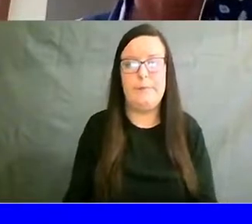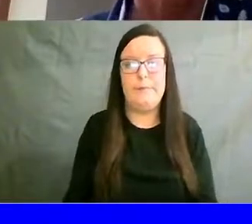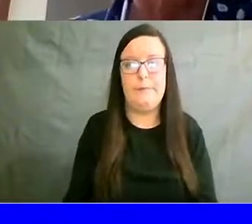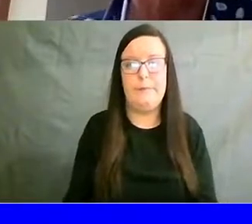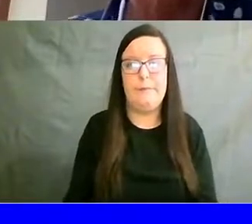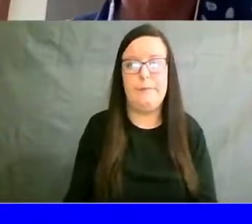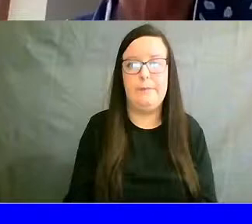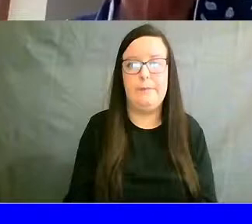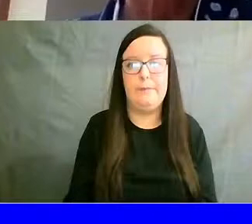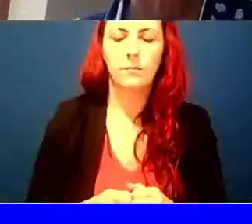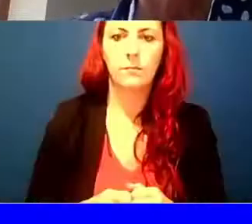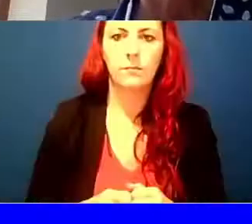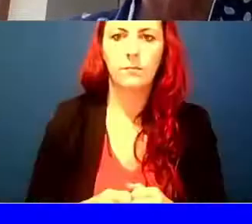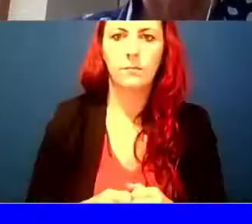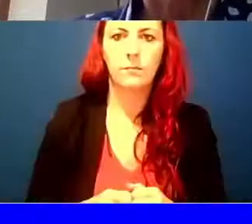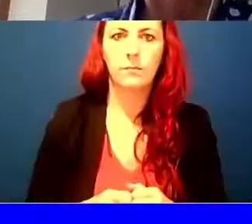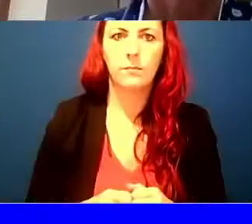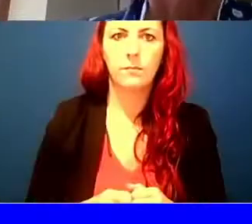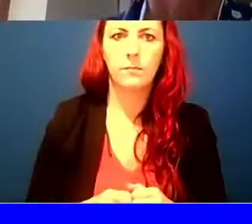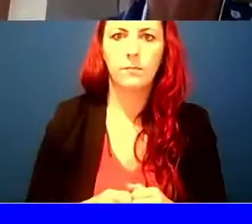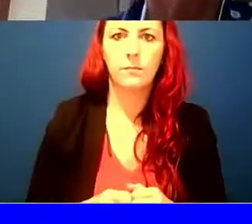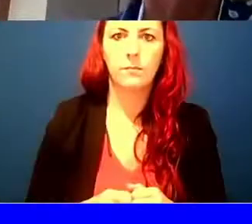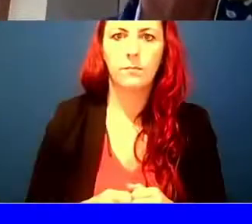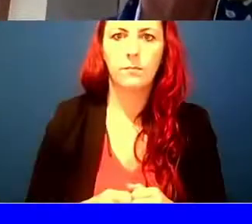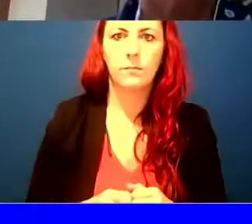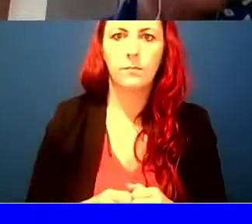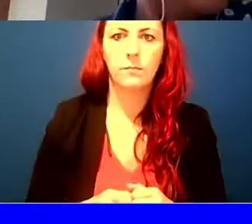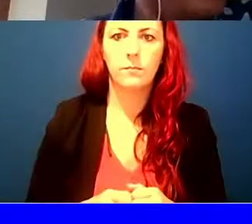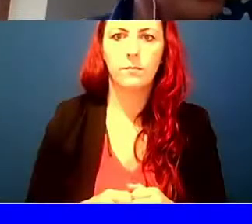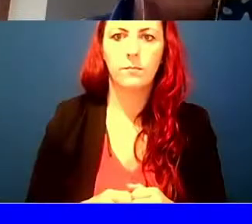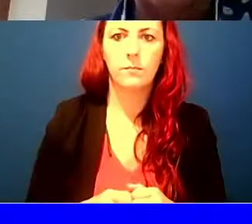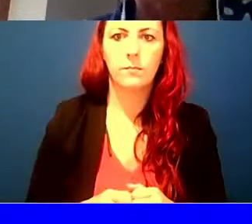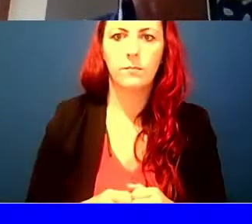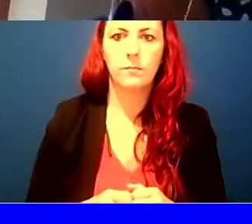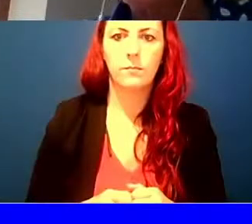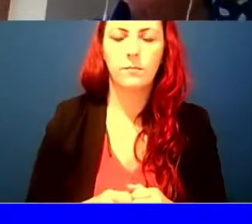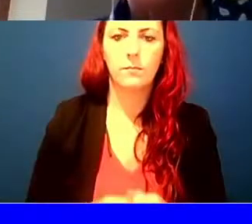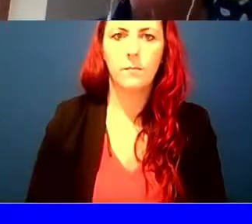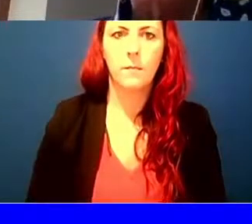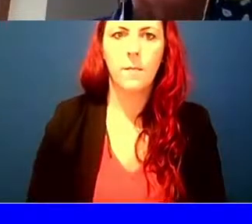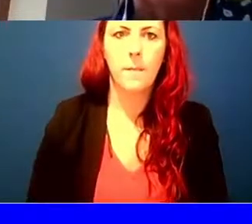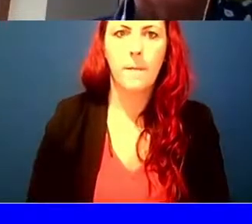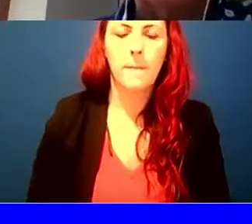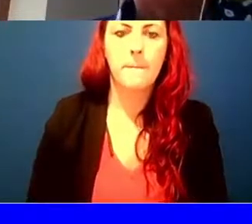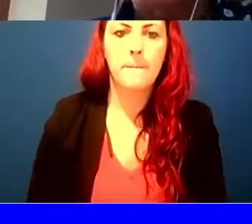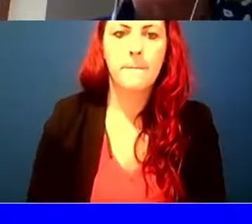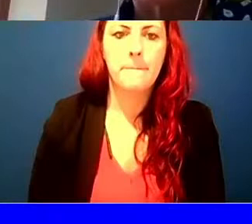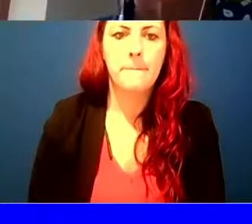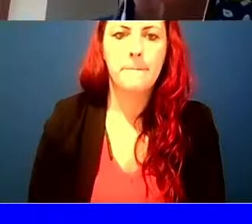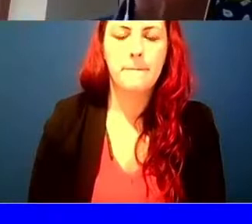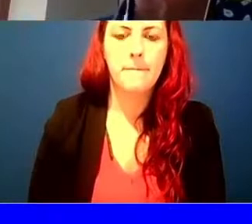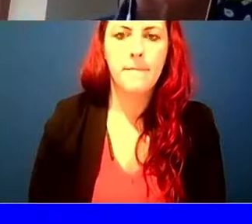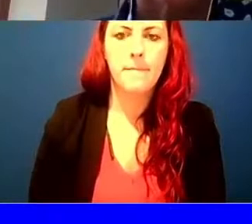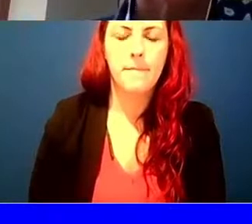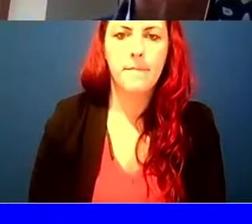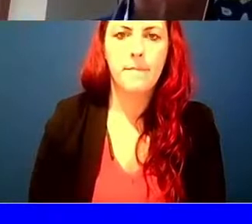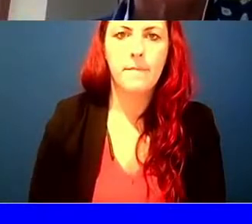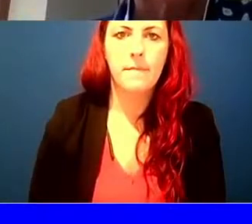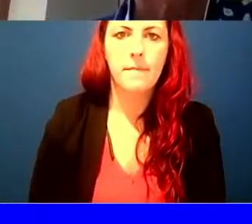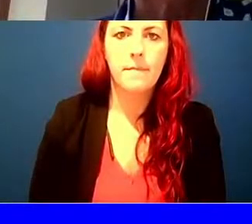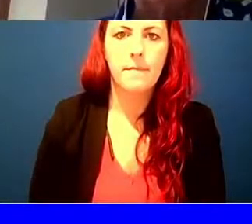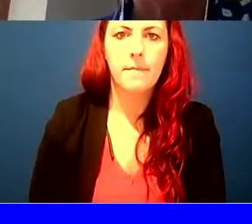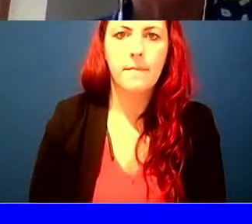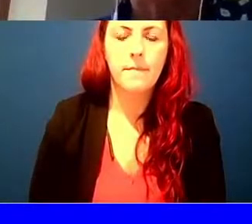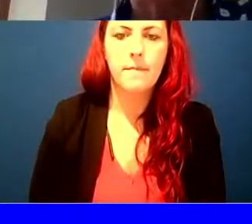Thanks, Patricia, that's useful. Great, thank you. At this stage, I don't think there are any